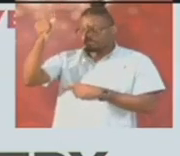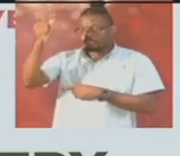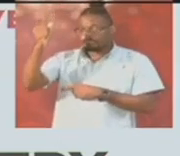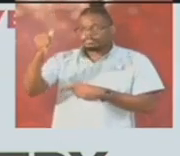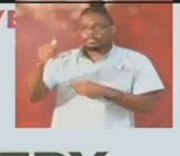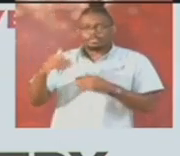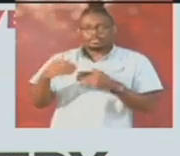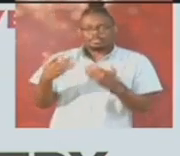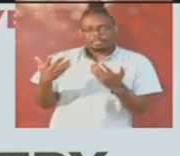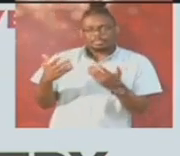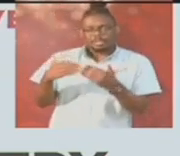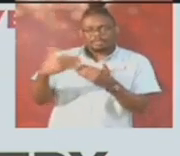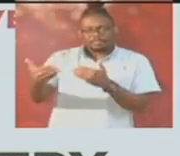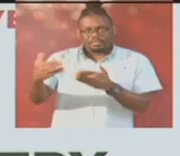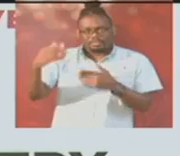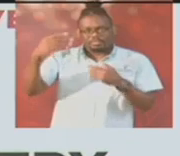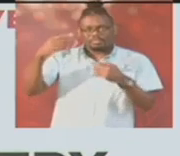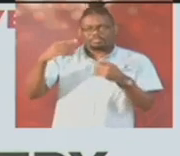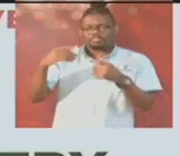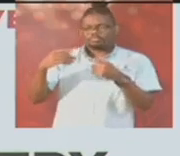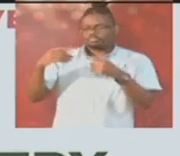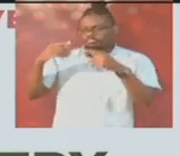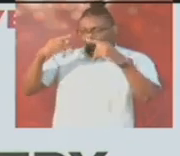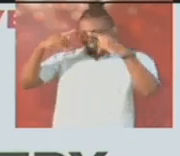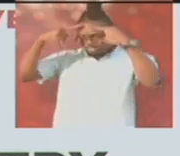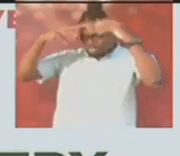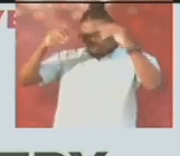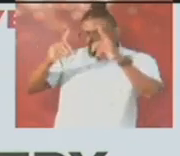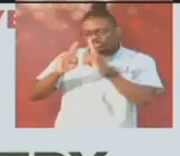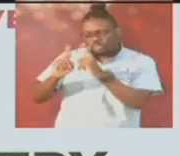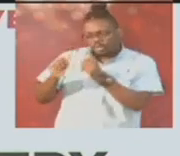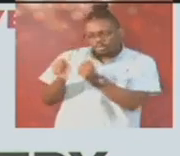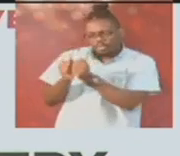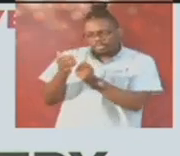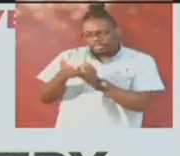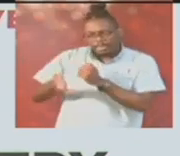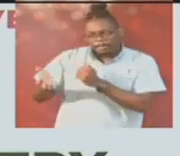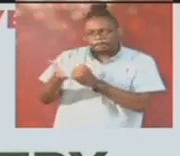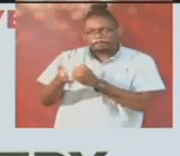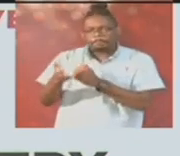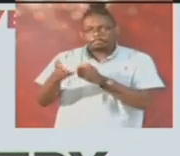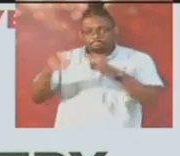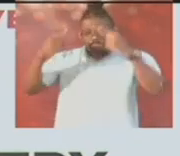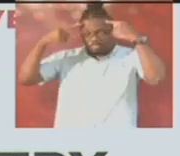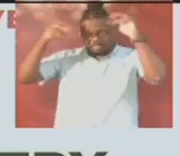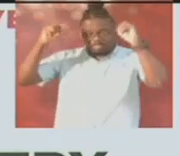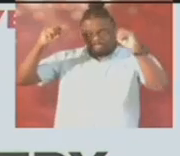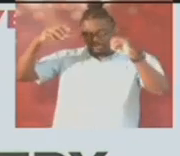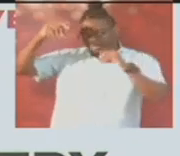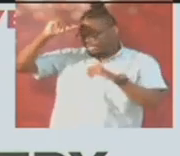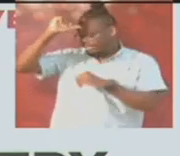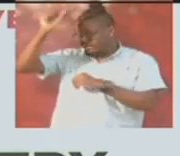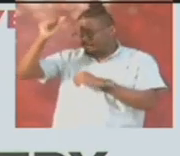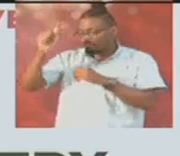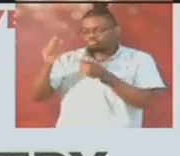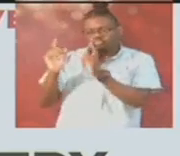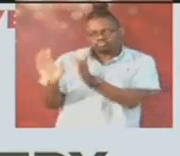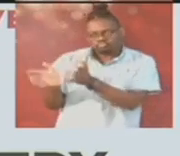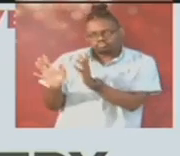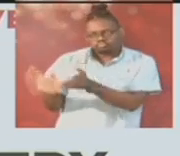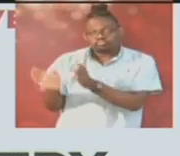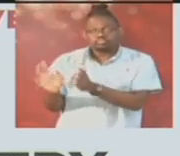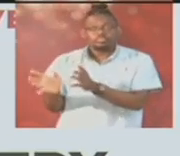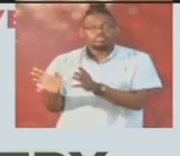Keith Rowley, wrote to his counterpart, Prime Minister Narendra Modi of India, we got in another 40,000